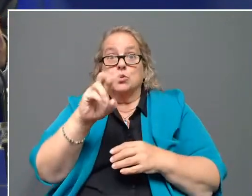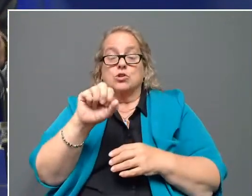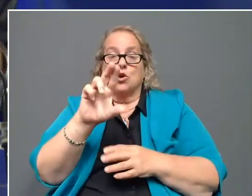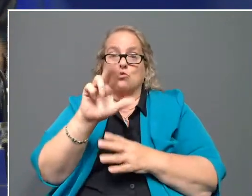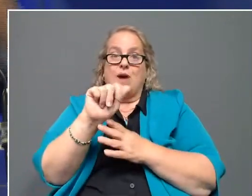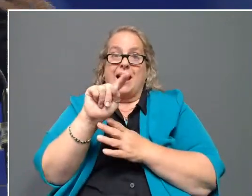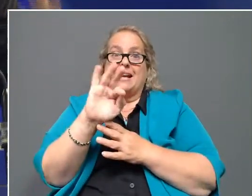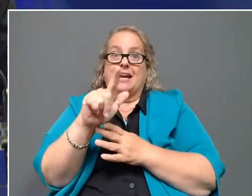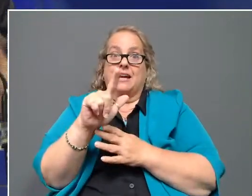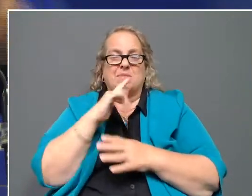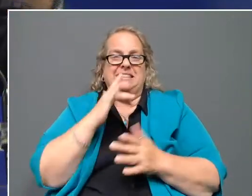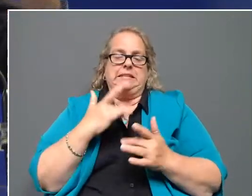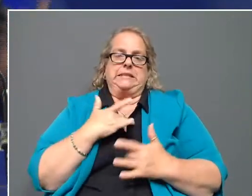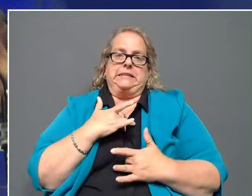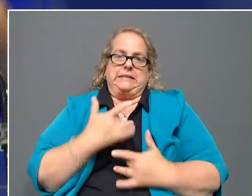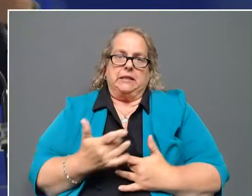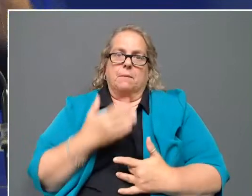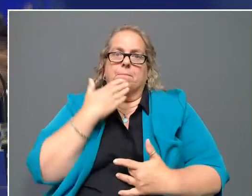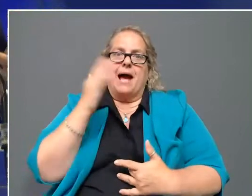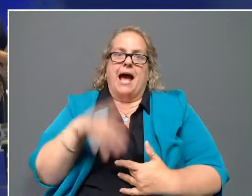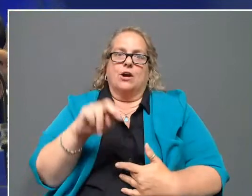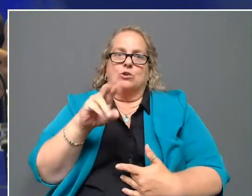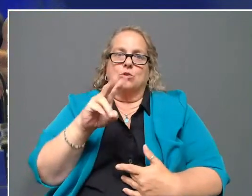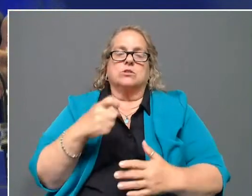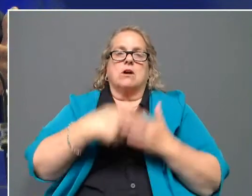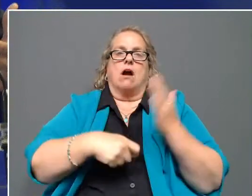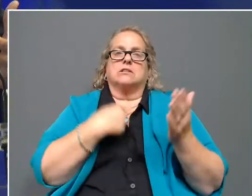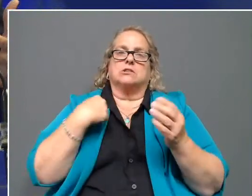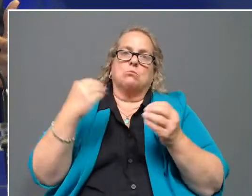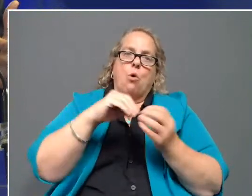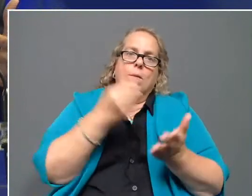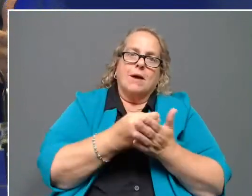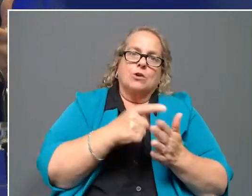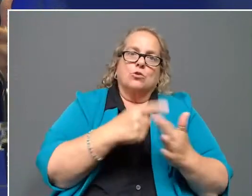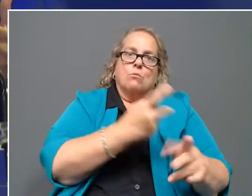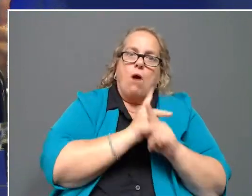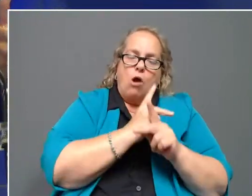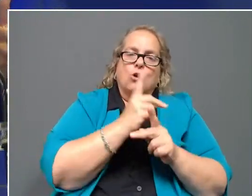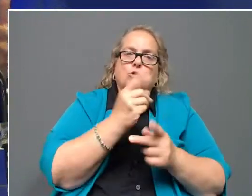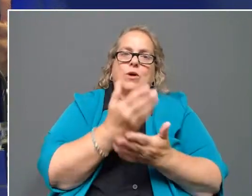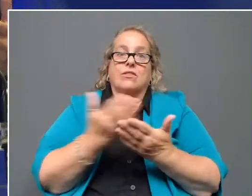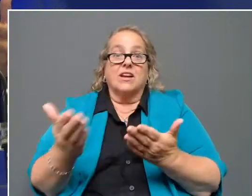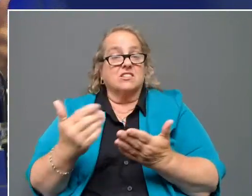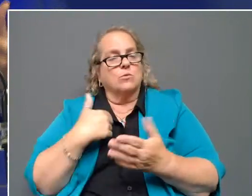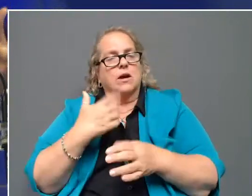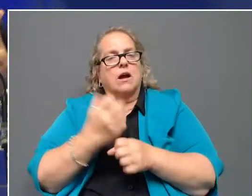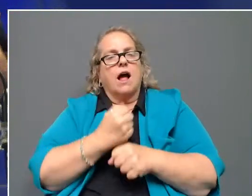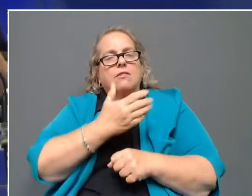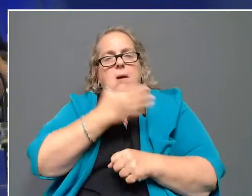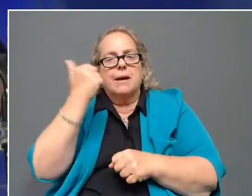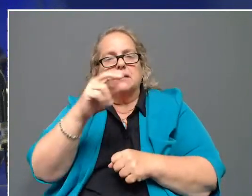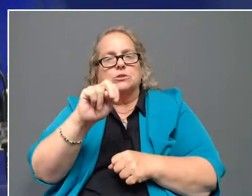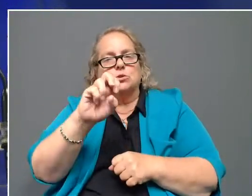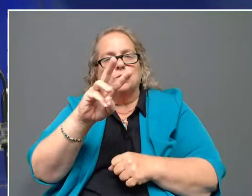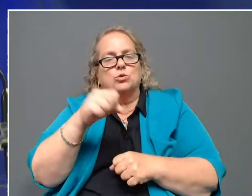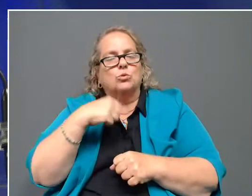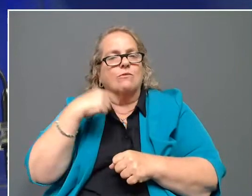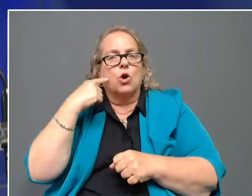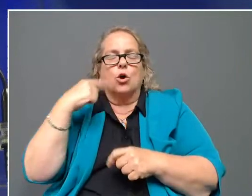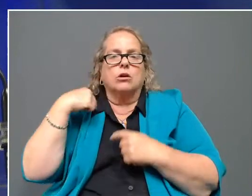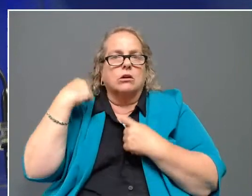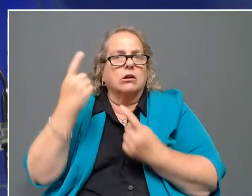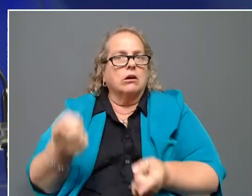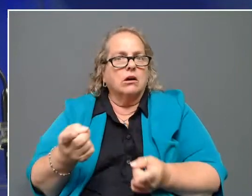bad news. It costs us more money to borrow and do things we need to do in the state, and we've gotten the best news we've heard in a long time. Fitch